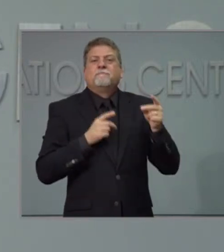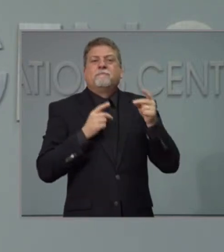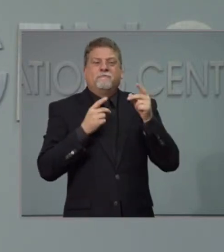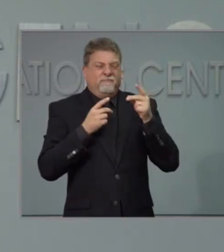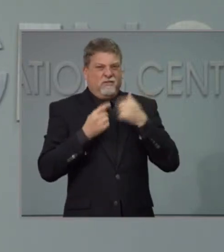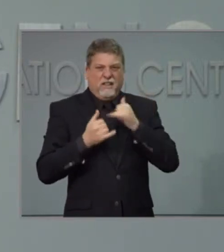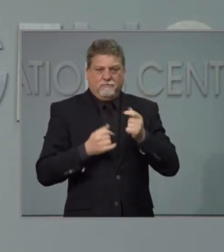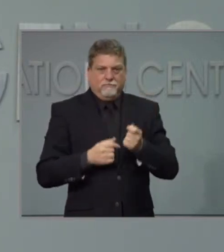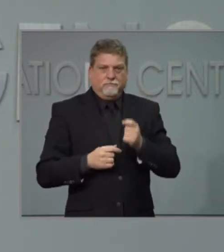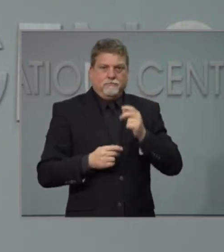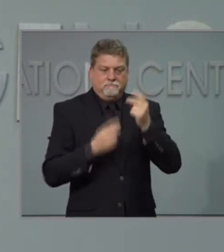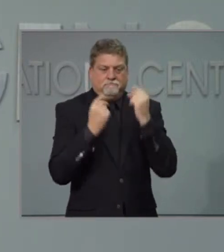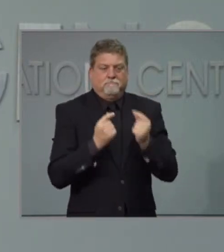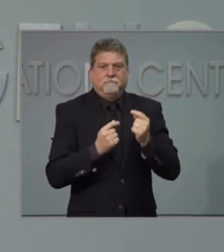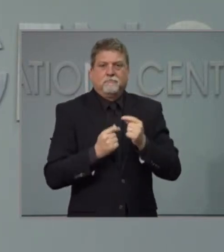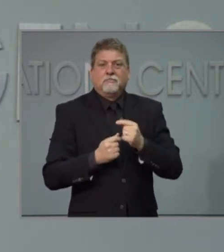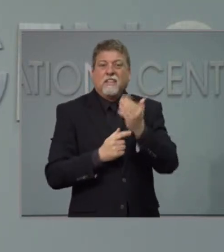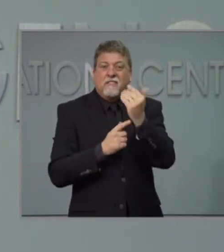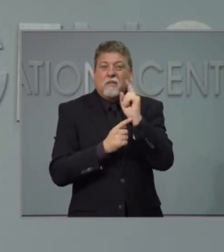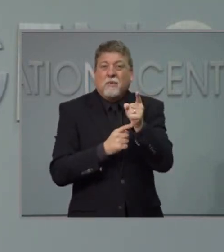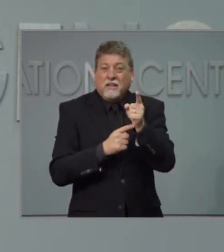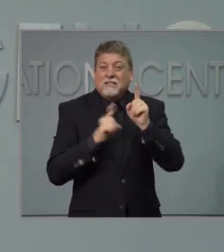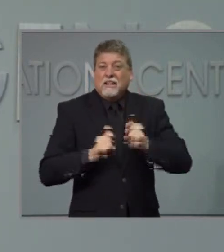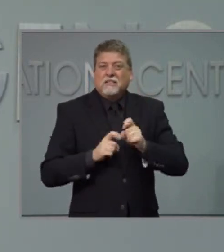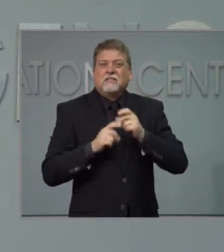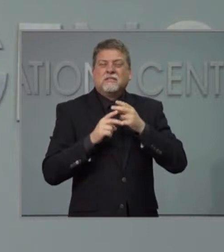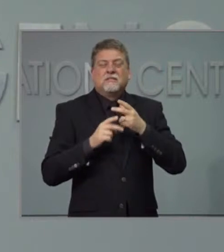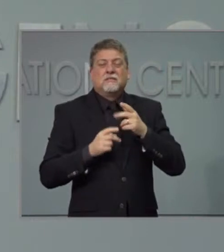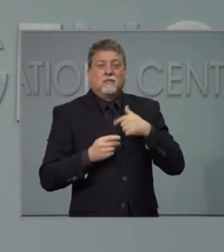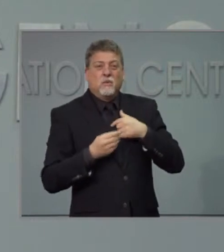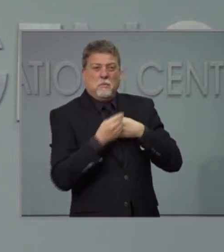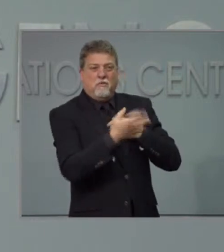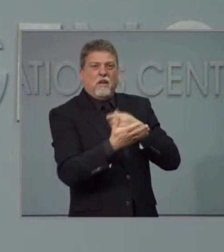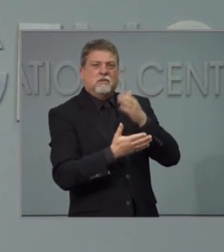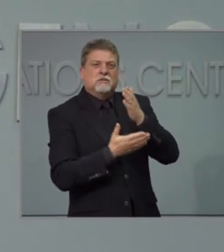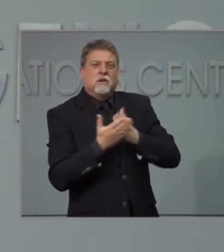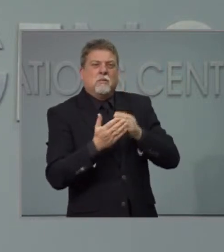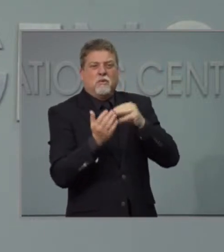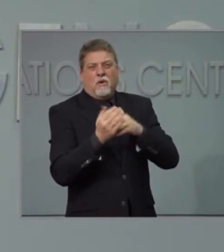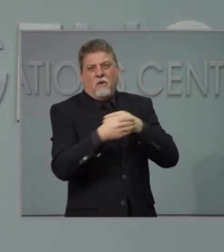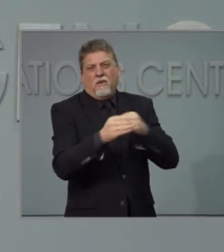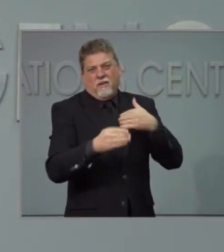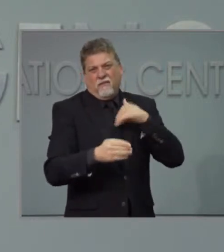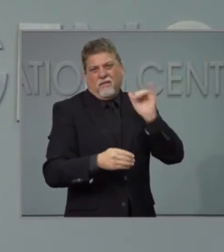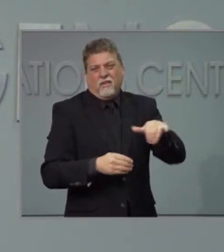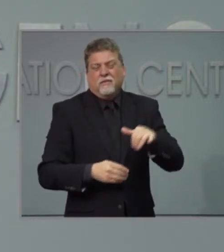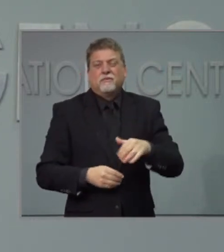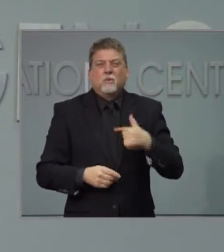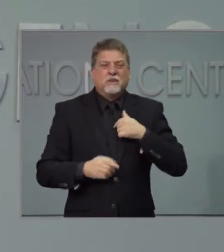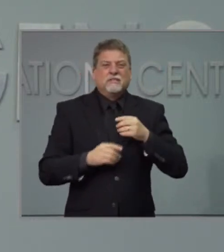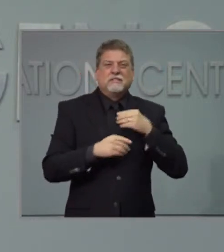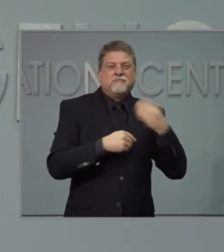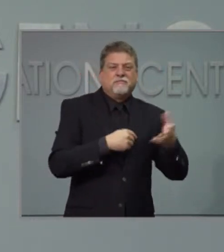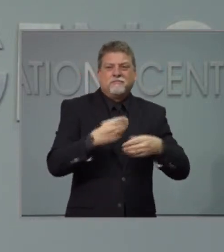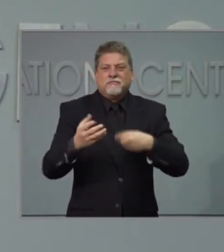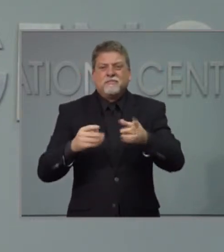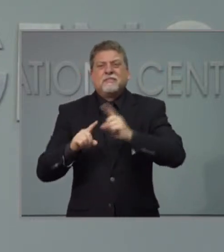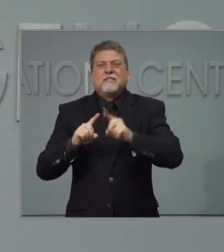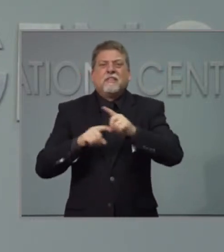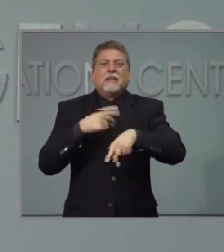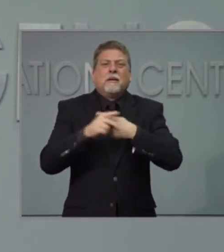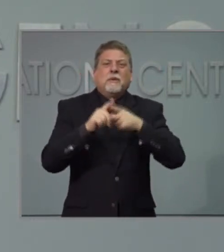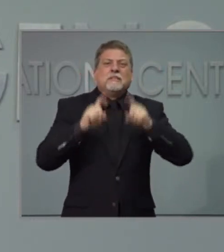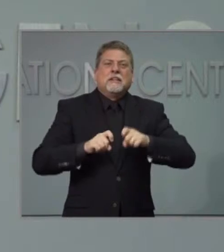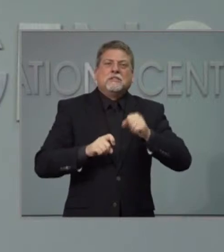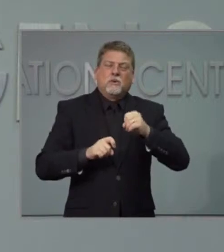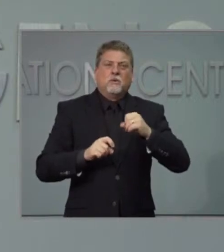departments. So those are tests that come back in 15 minutes. So I think we are supplementing different kinds of tests out there to make sure that folks have access